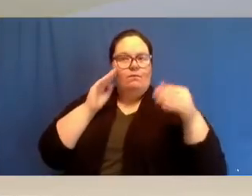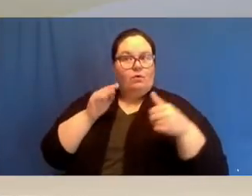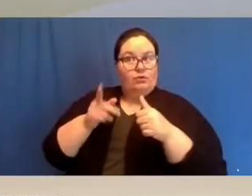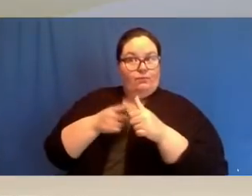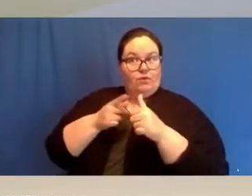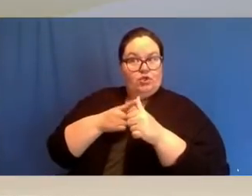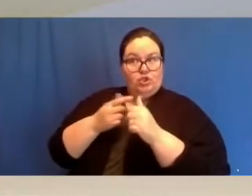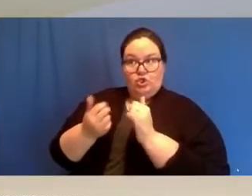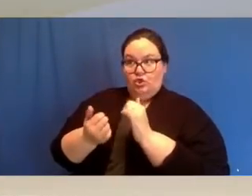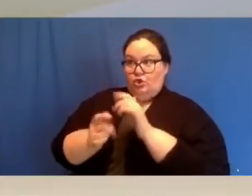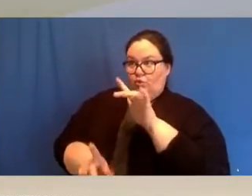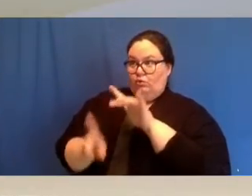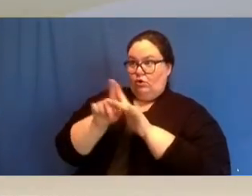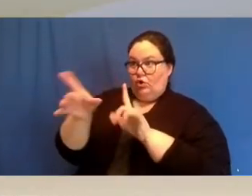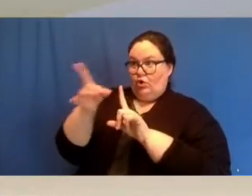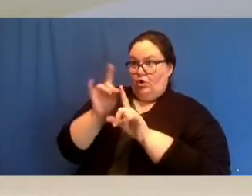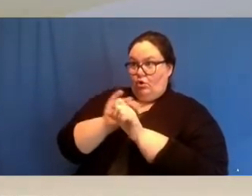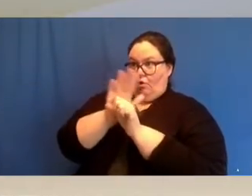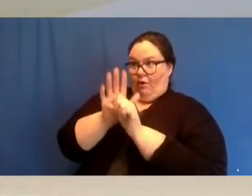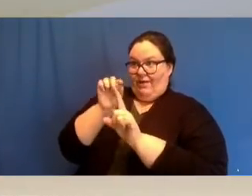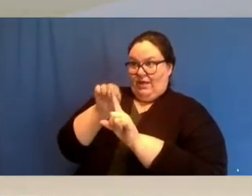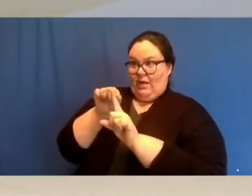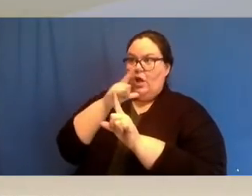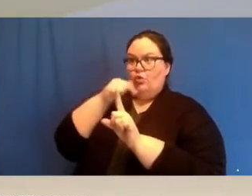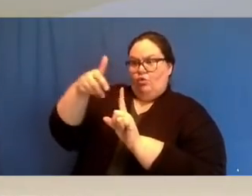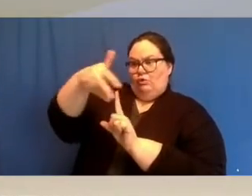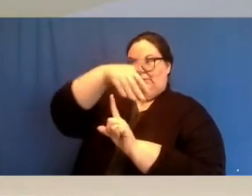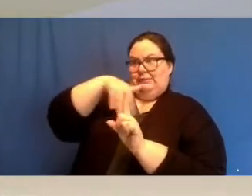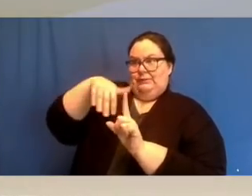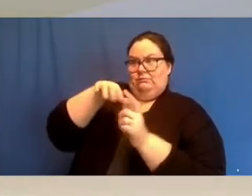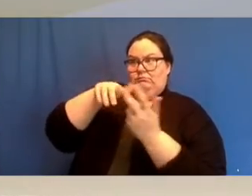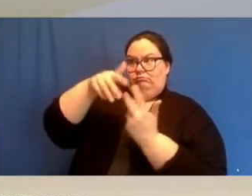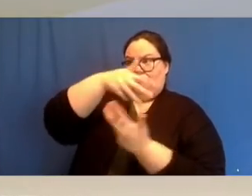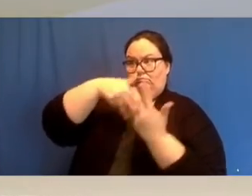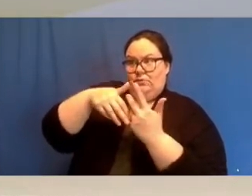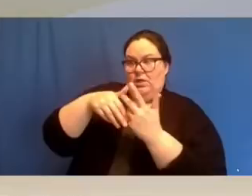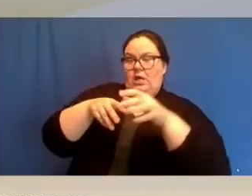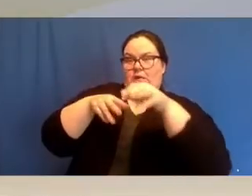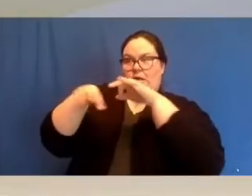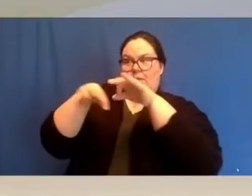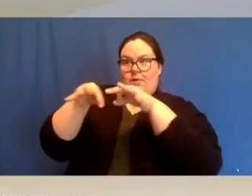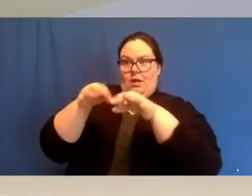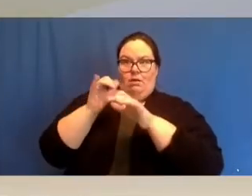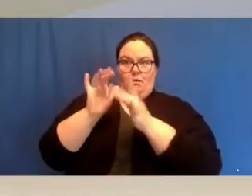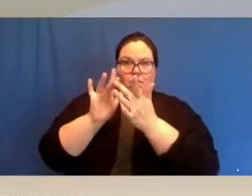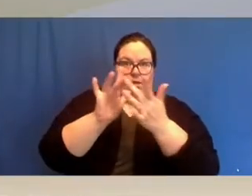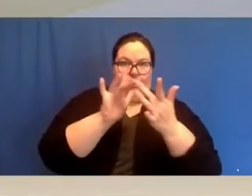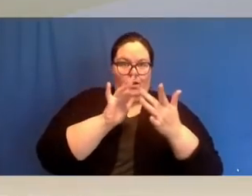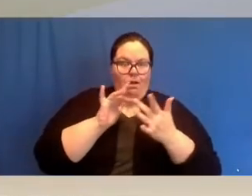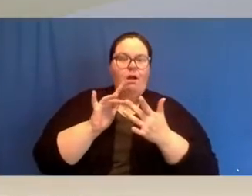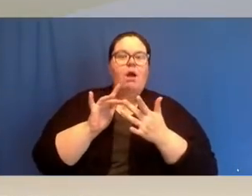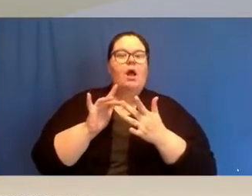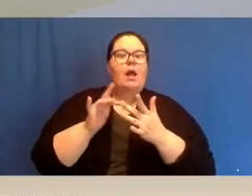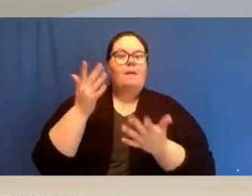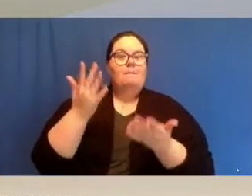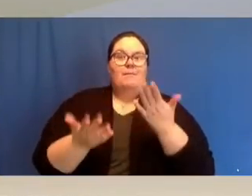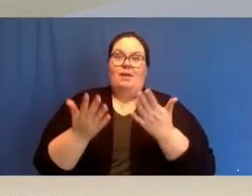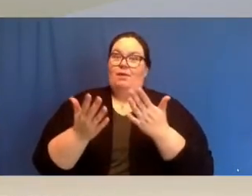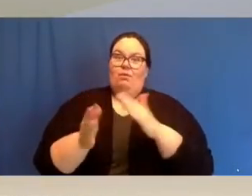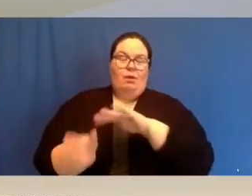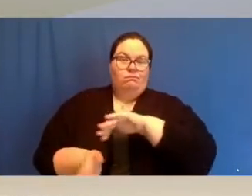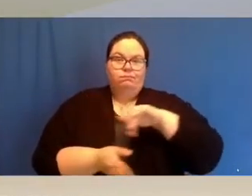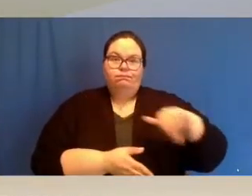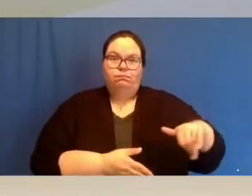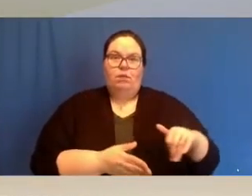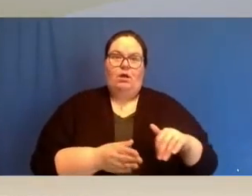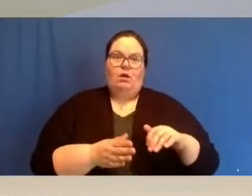with new cases and close contacts to provide isolation and testing instructions. We may have to forgo comprehensive